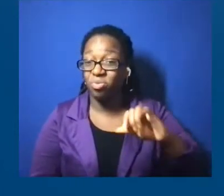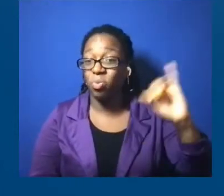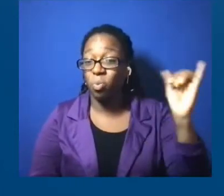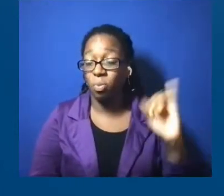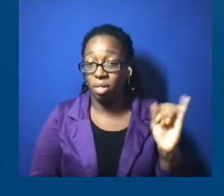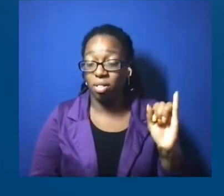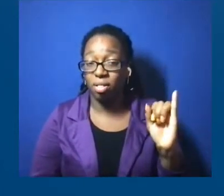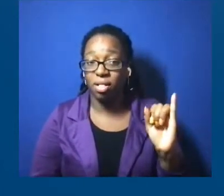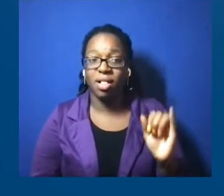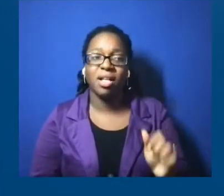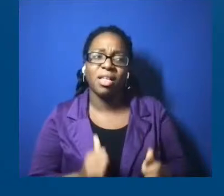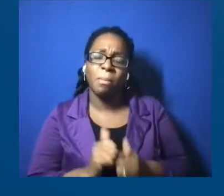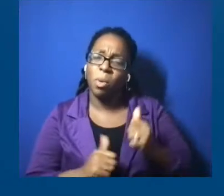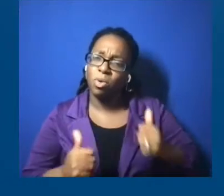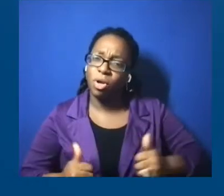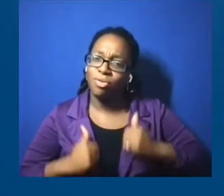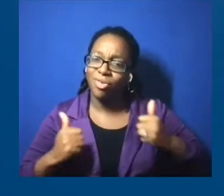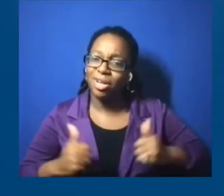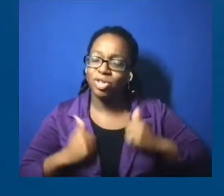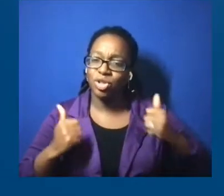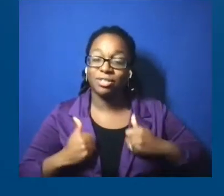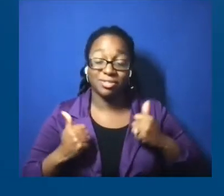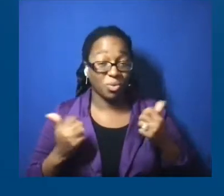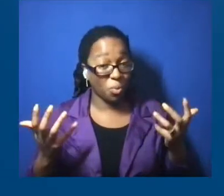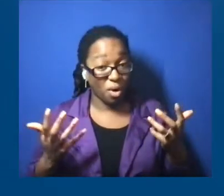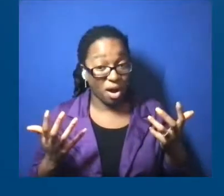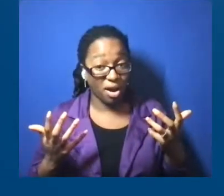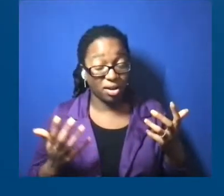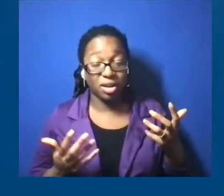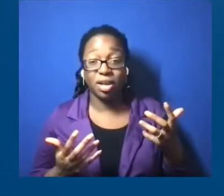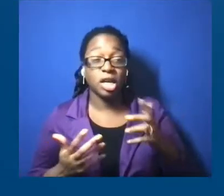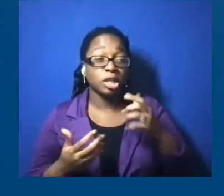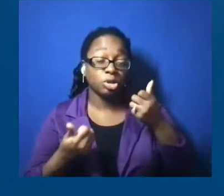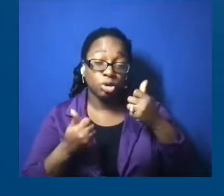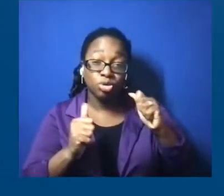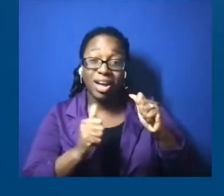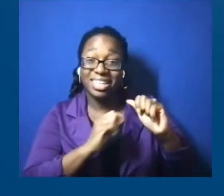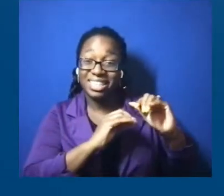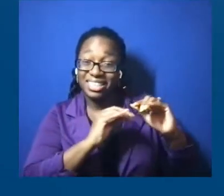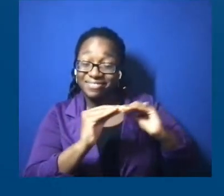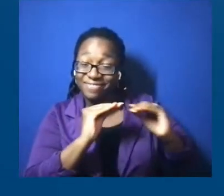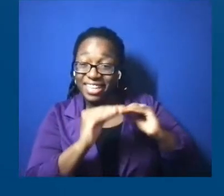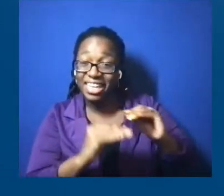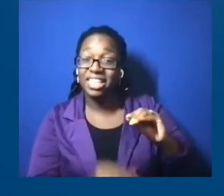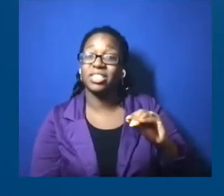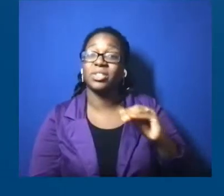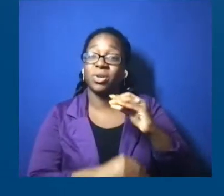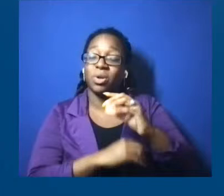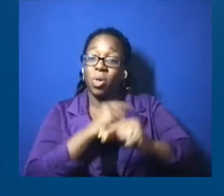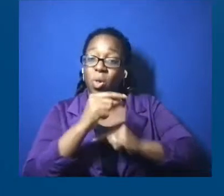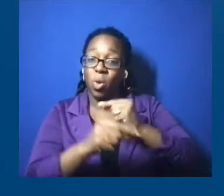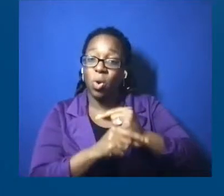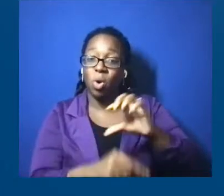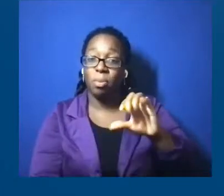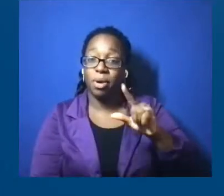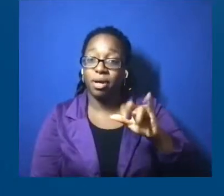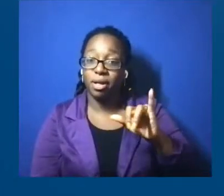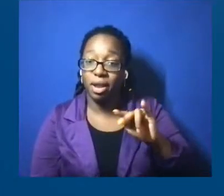aggressive action to deal with global warming, gone. Corporate minimum tax I just signed into law,